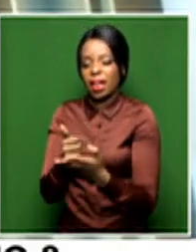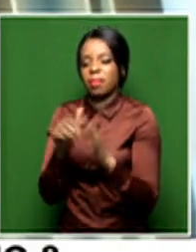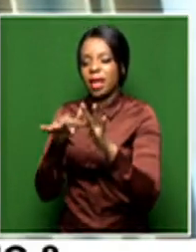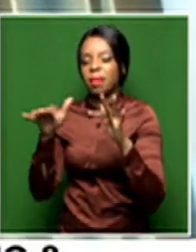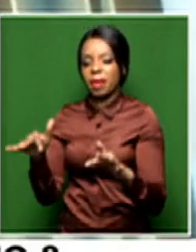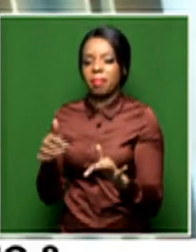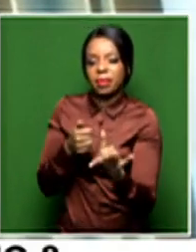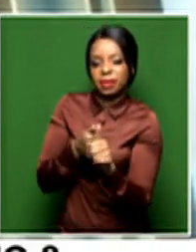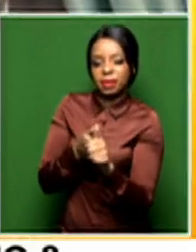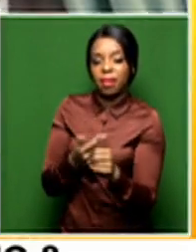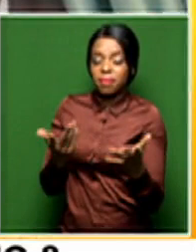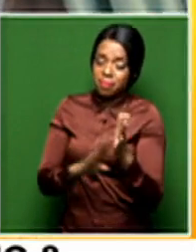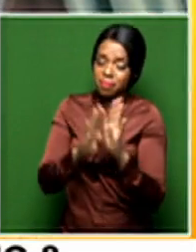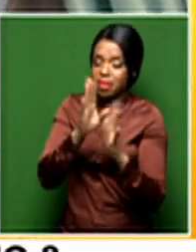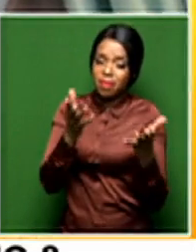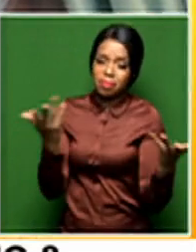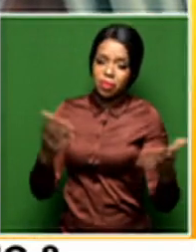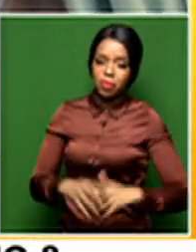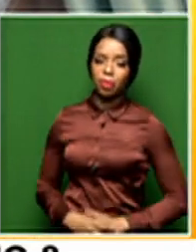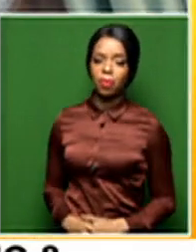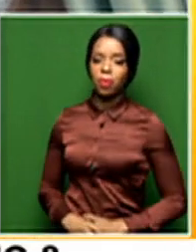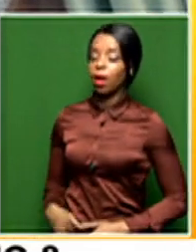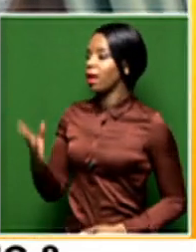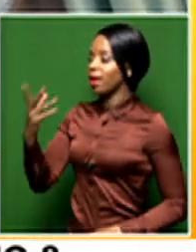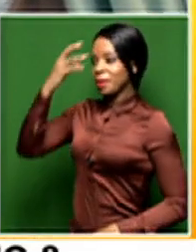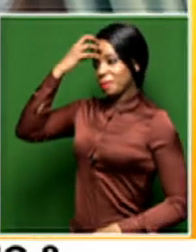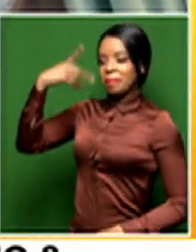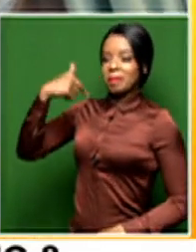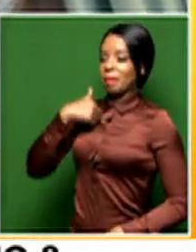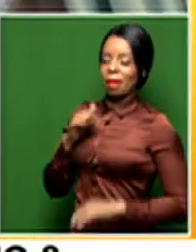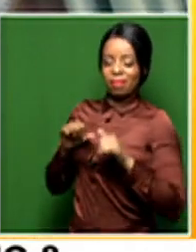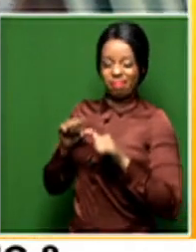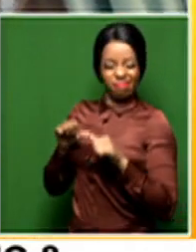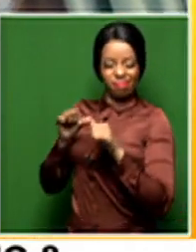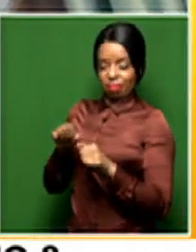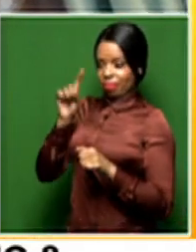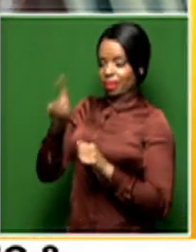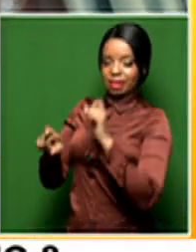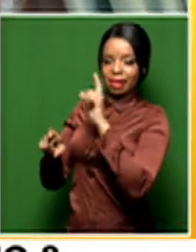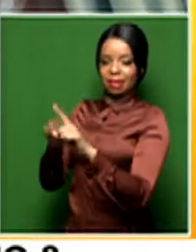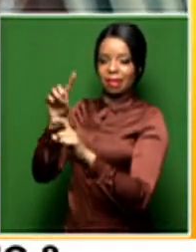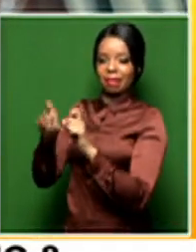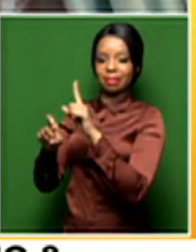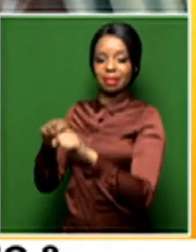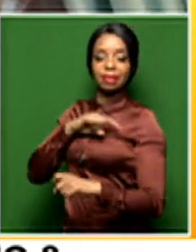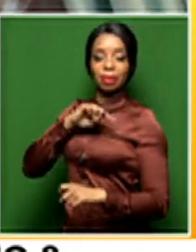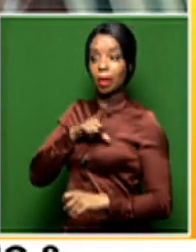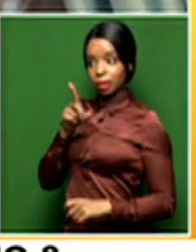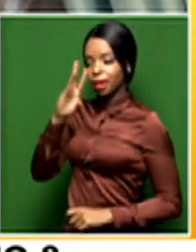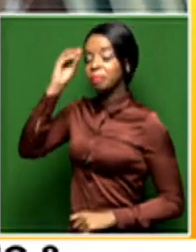develop ourselves. Fantastic. Prof, I could continue asking you a lot of questions about it because it sounds so interesting, and I'm hoping